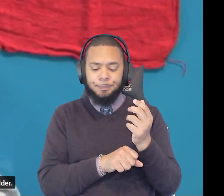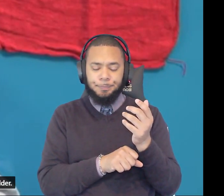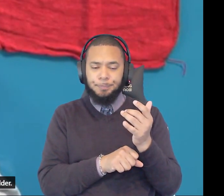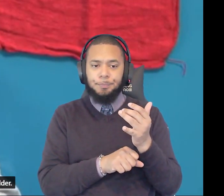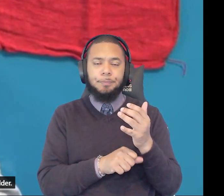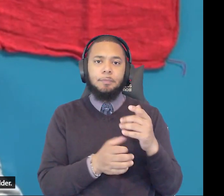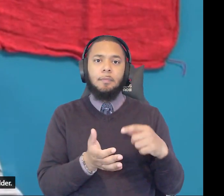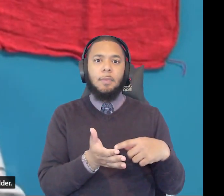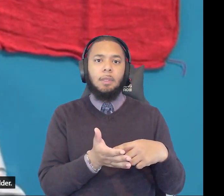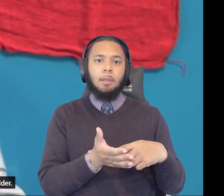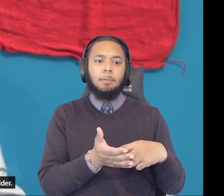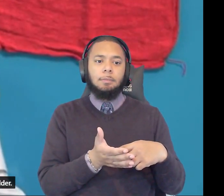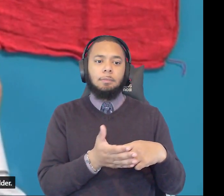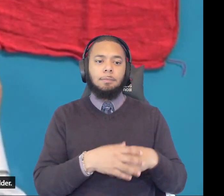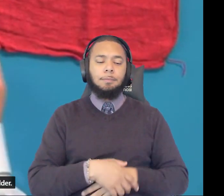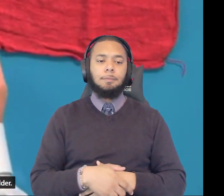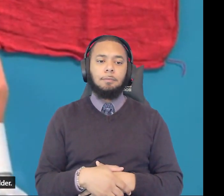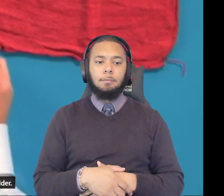payment